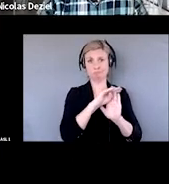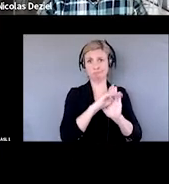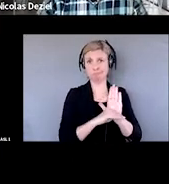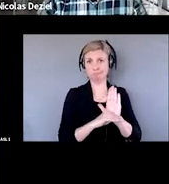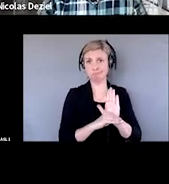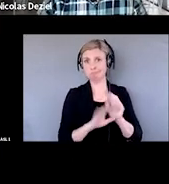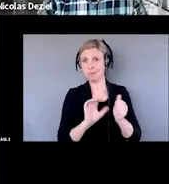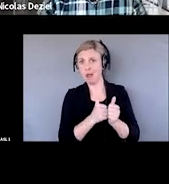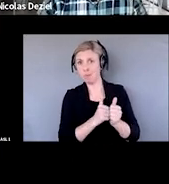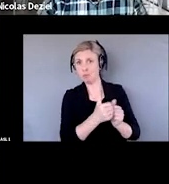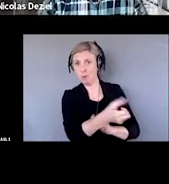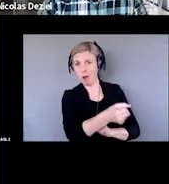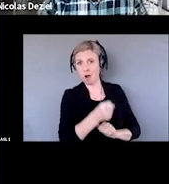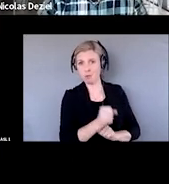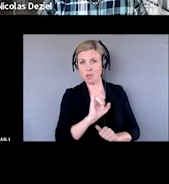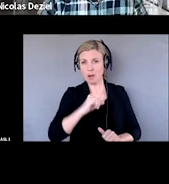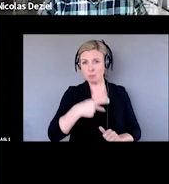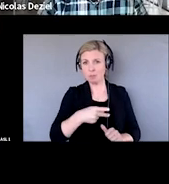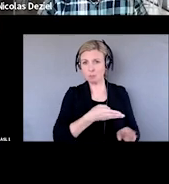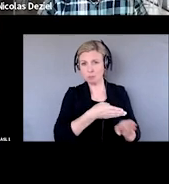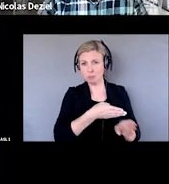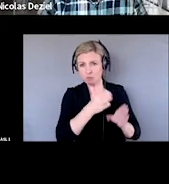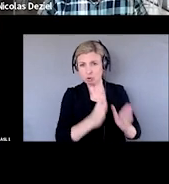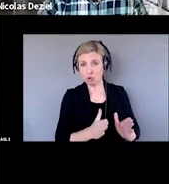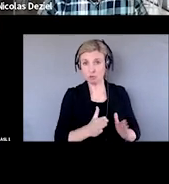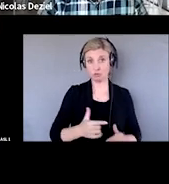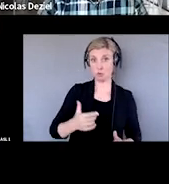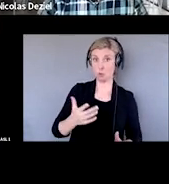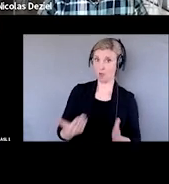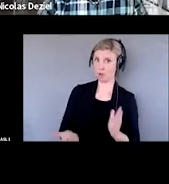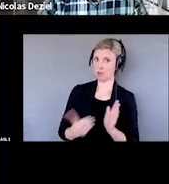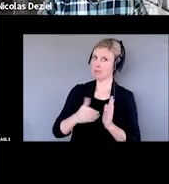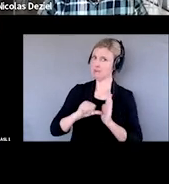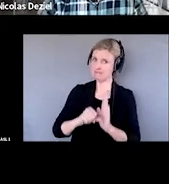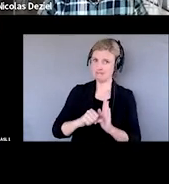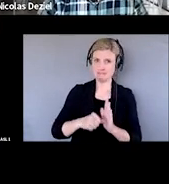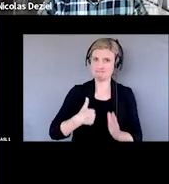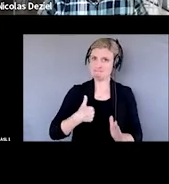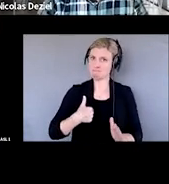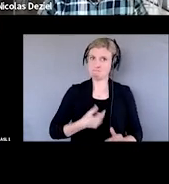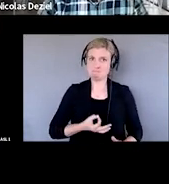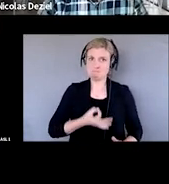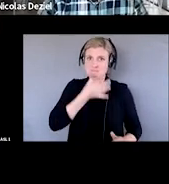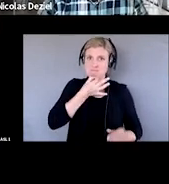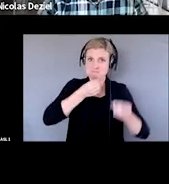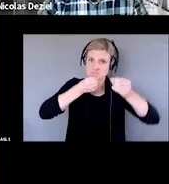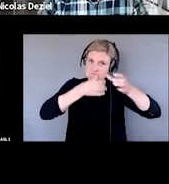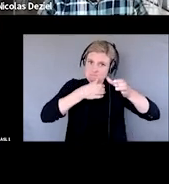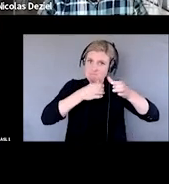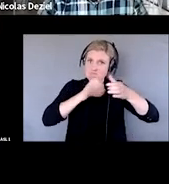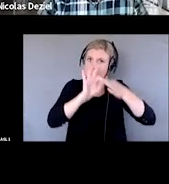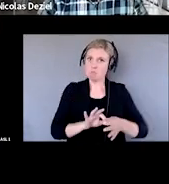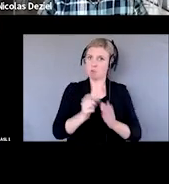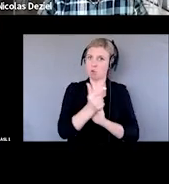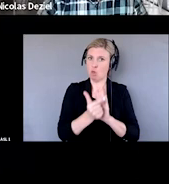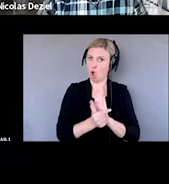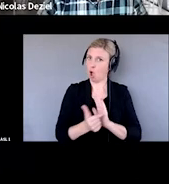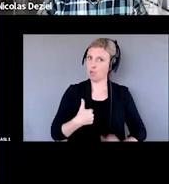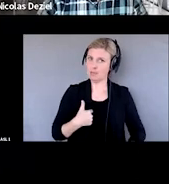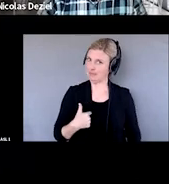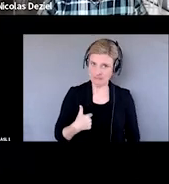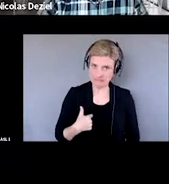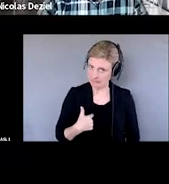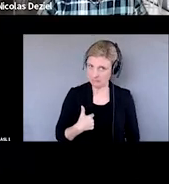you with any legal counsel as part of my mandate. However, we have a fact sheet that actually tells you where you can turn to either